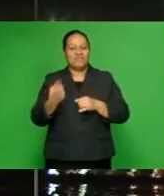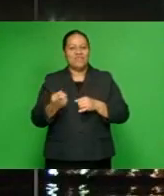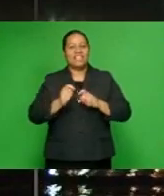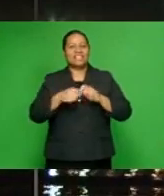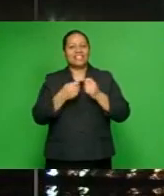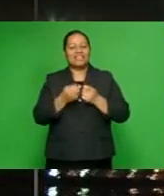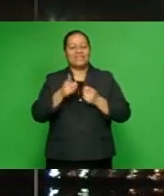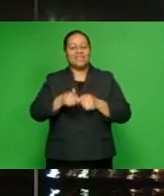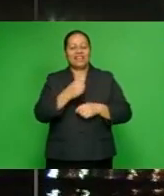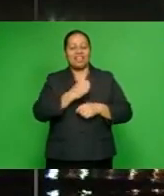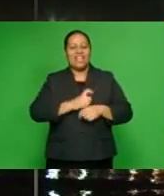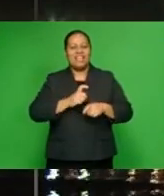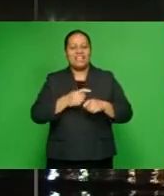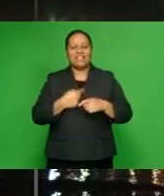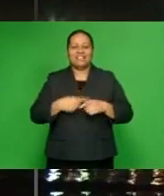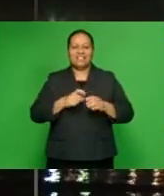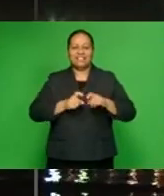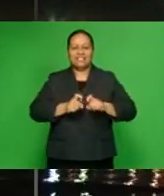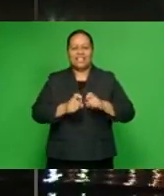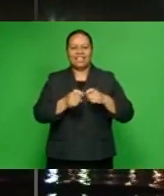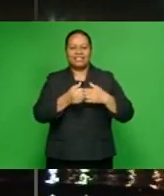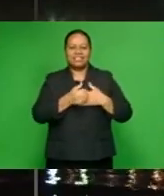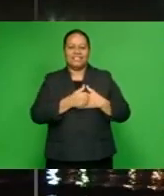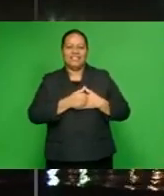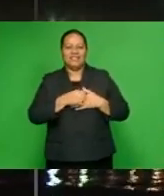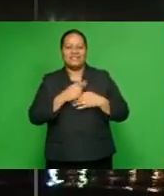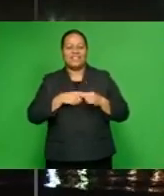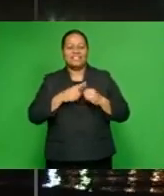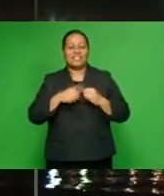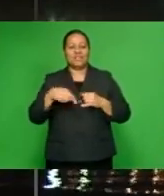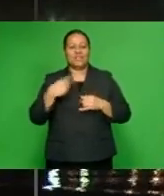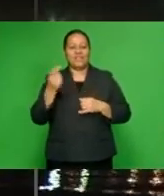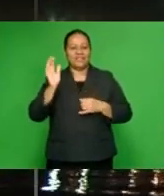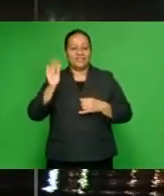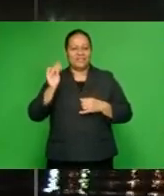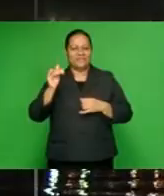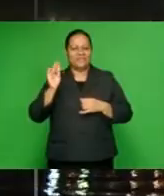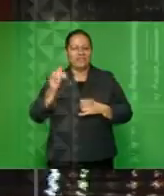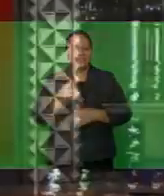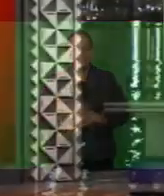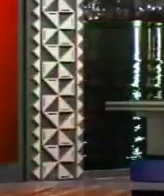and I, have a safe and enjoyable new week ahead. Until tomorrow, Modamanda.